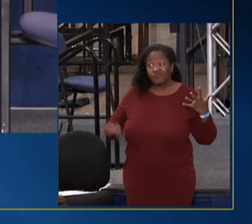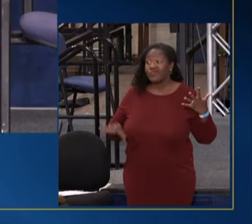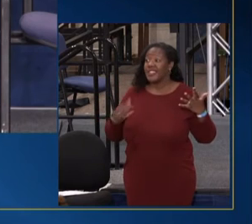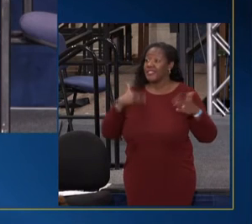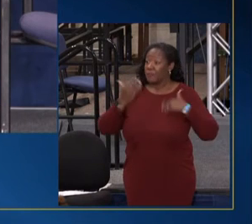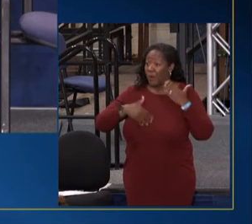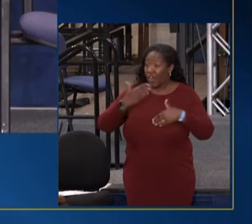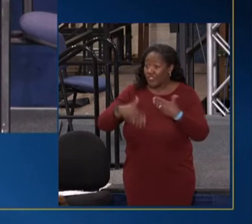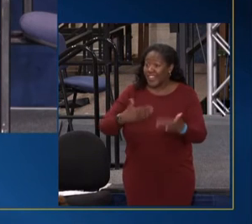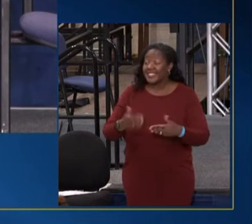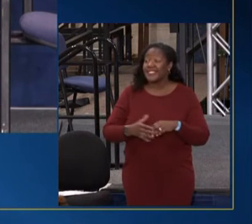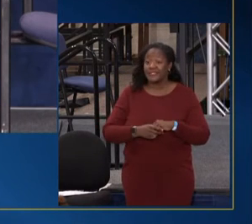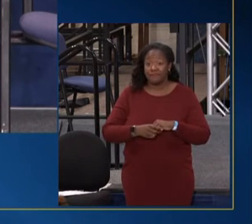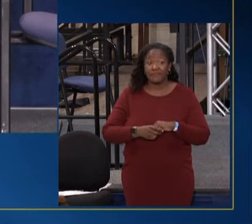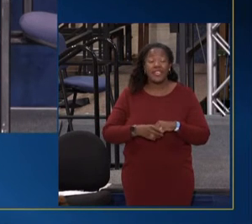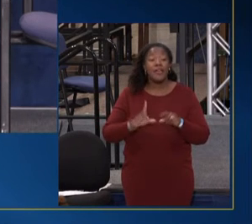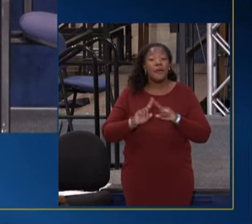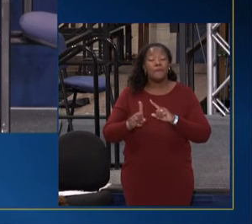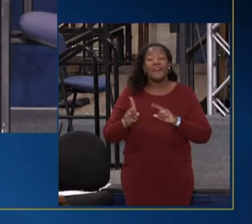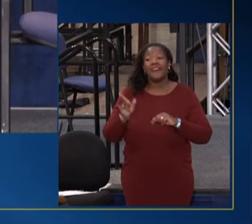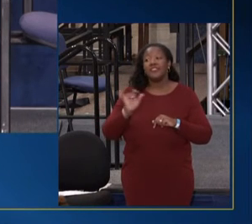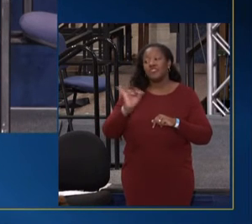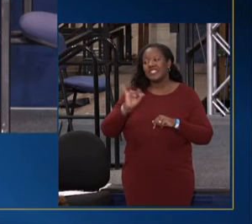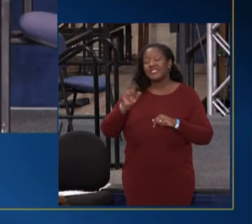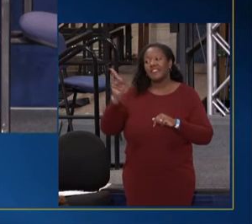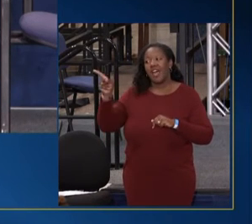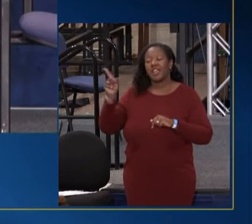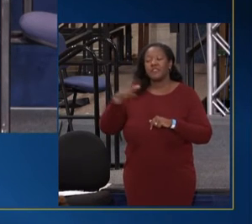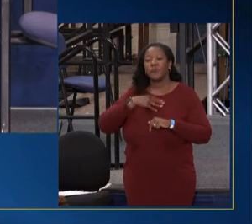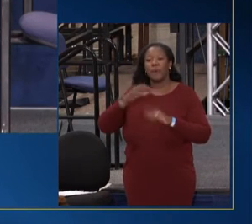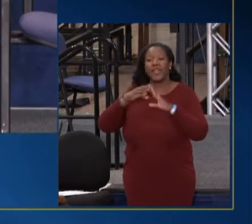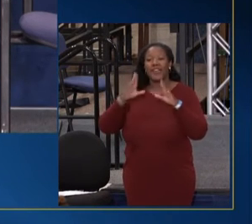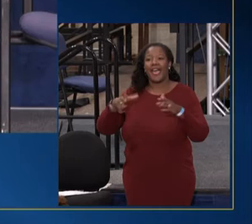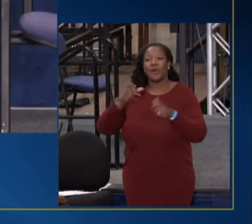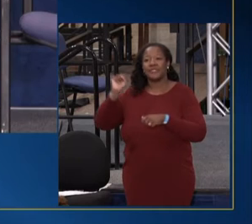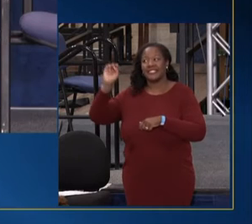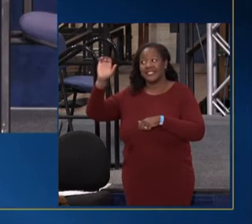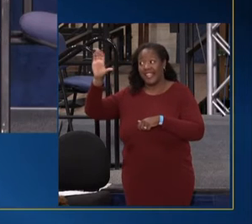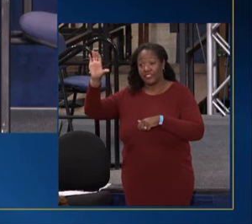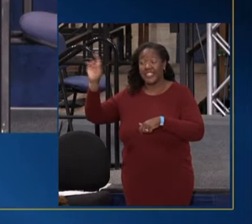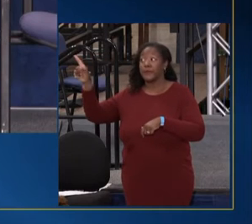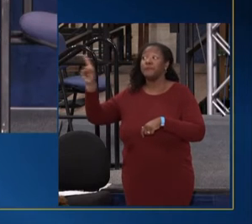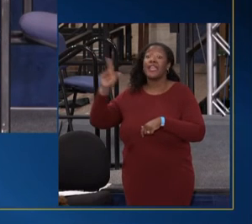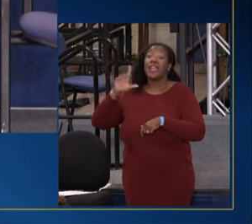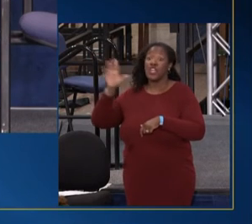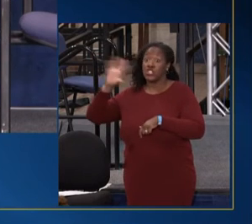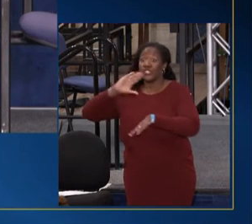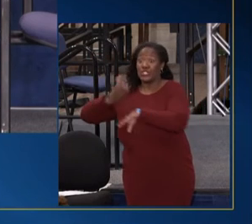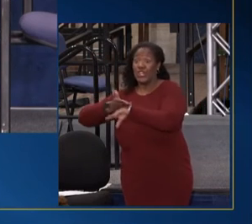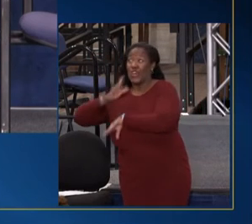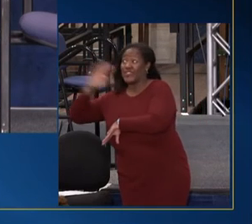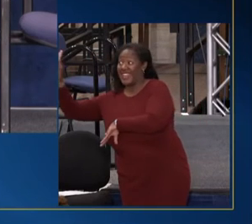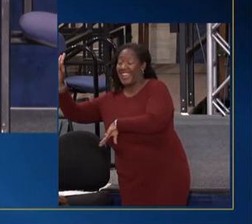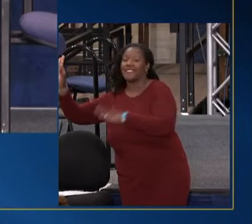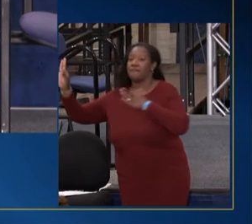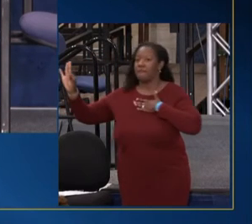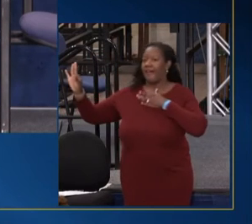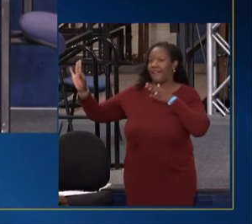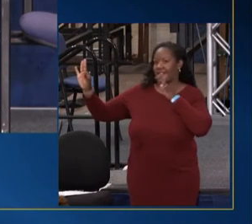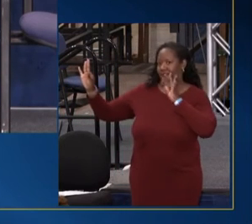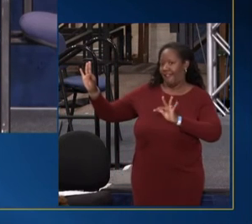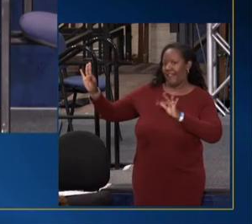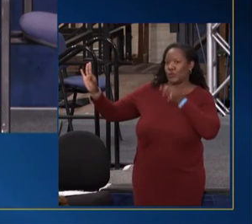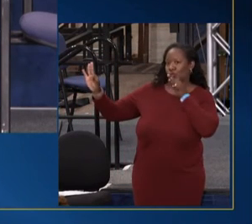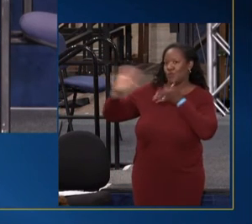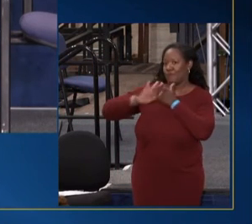making. But like Ms. Jean-Pierre, I have, my daughter is actually just about to turn 10. And what really brings me joy